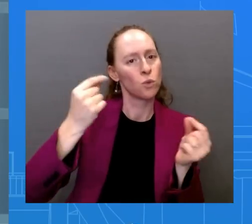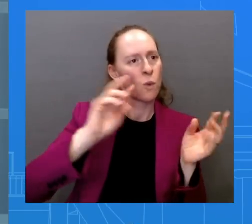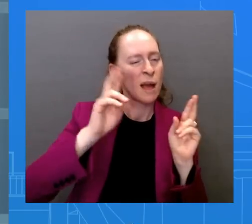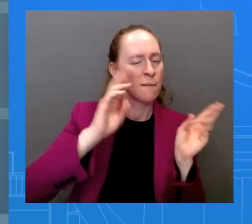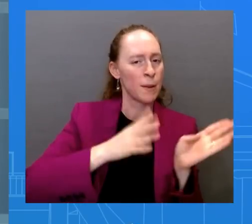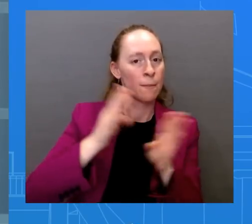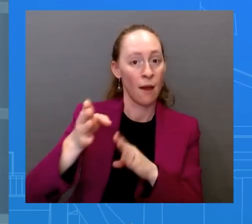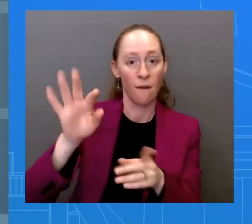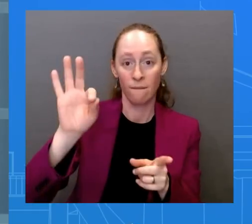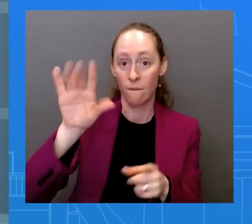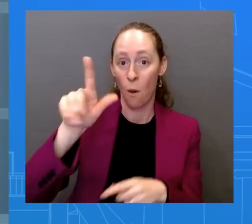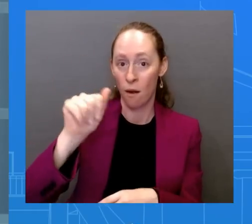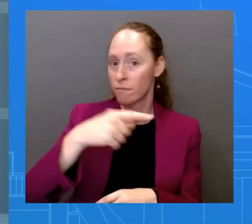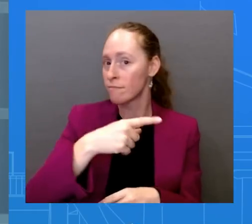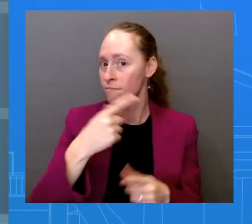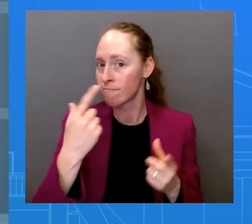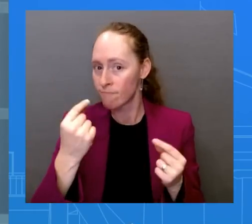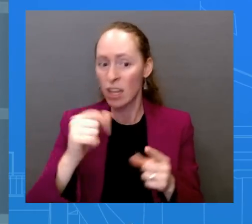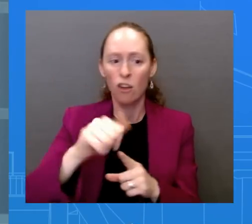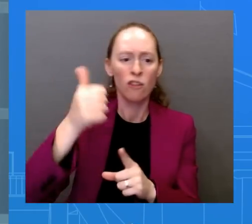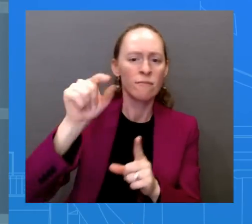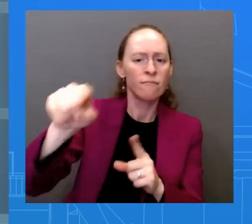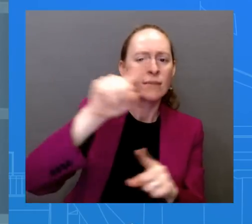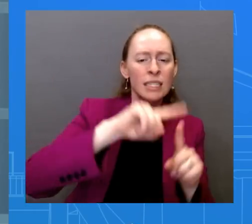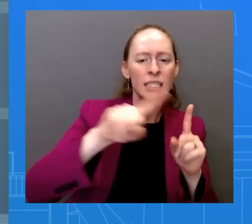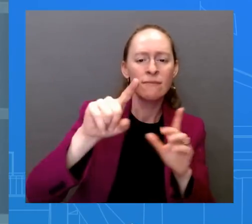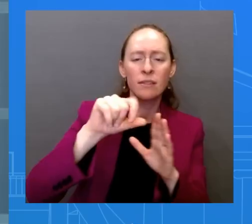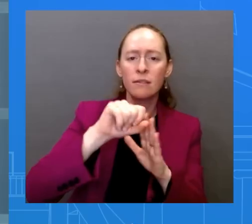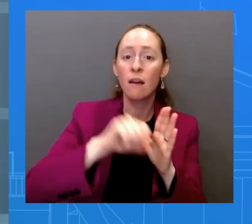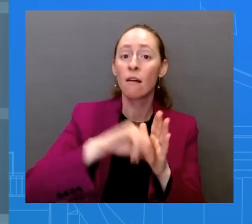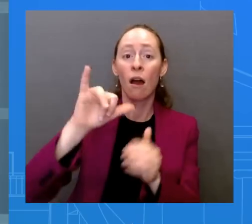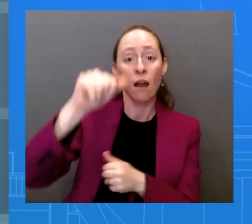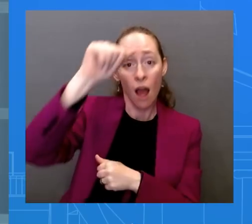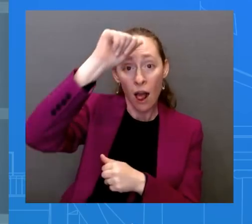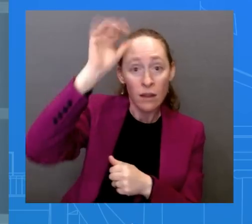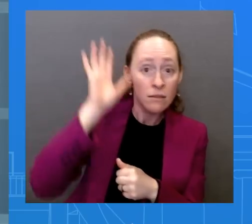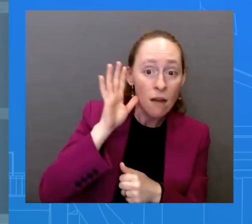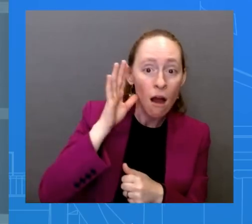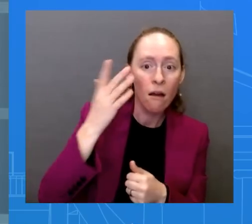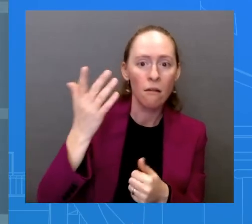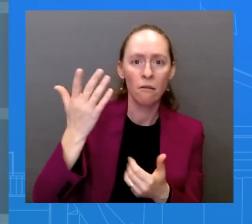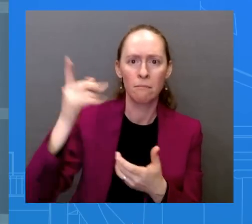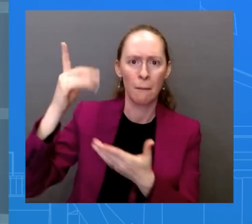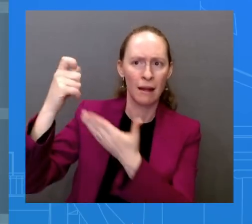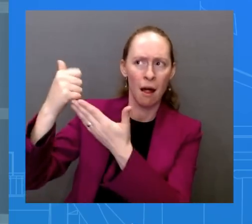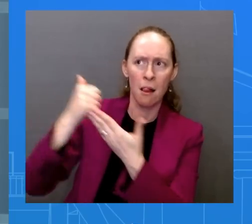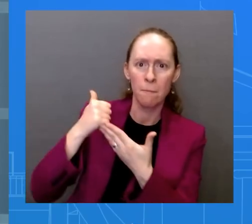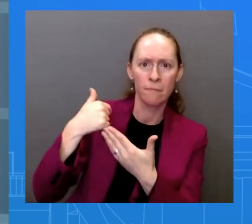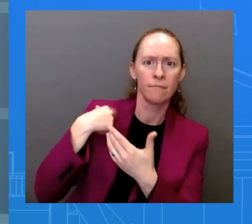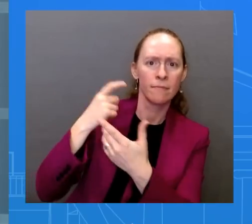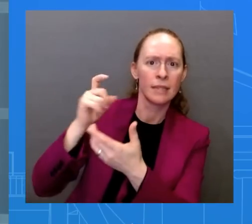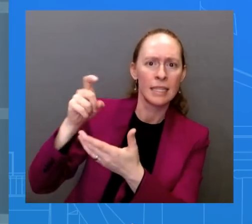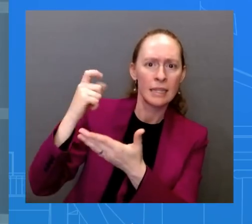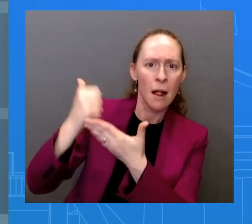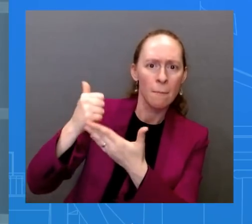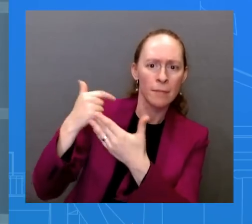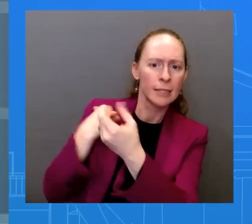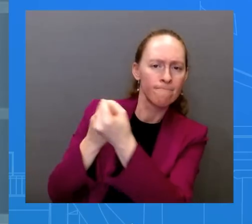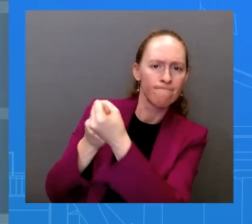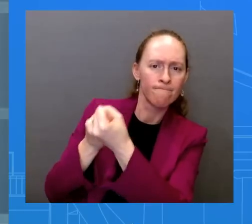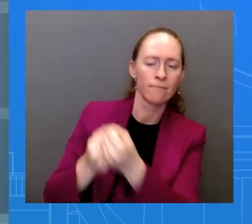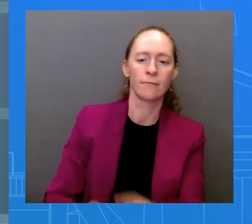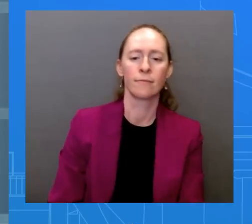other states like Alaska and any others that need our assistance at this time, and she'll lay that out and answer any questions that you all may have.